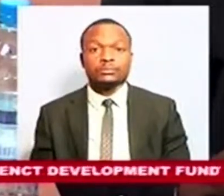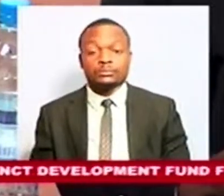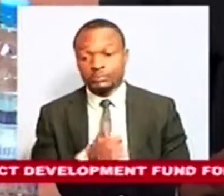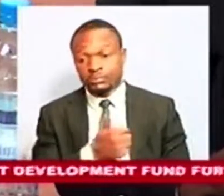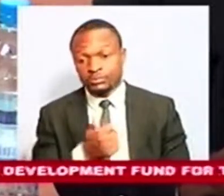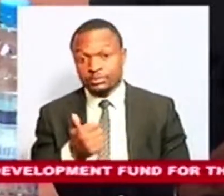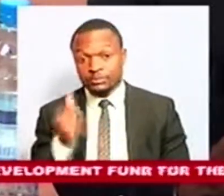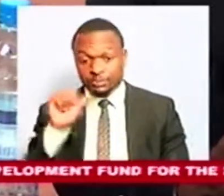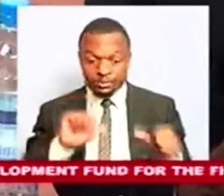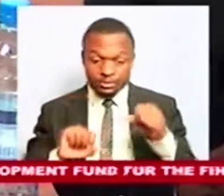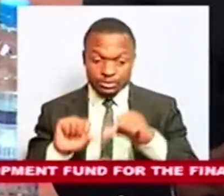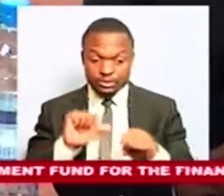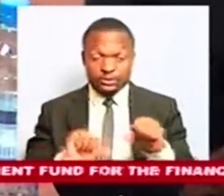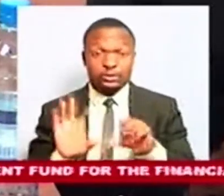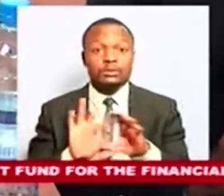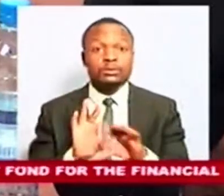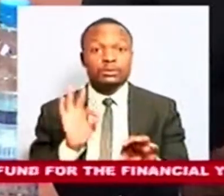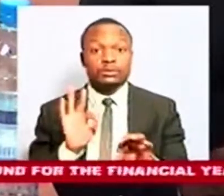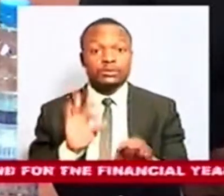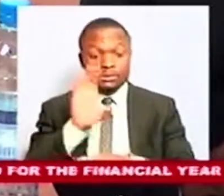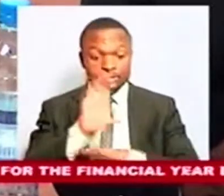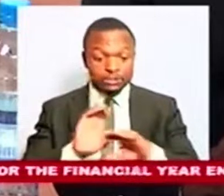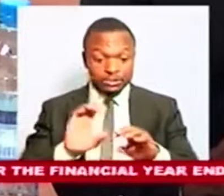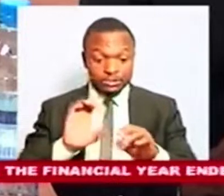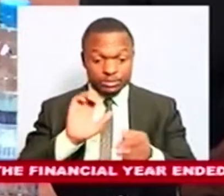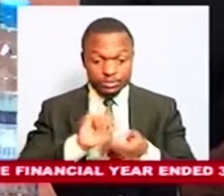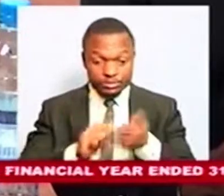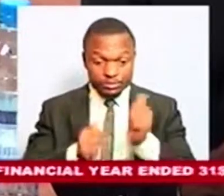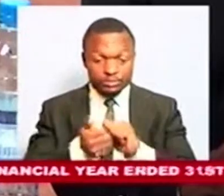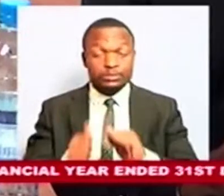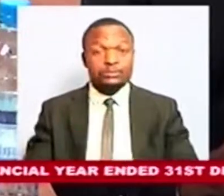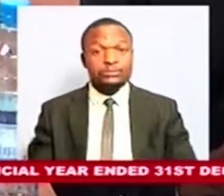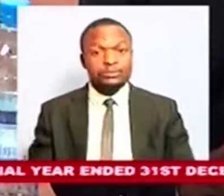Cross-cutting audit findings, cause of query.